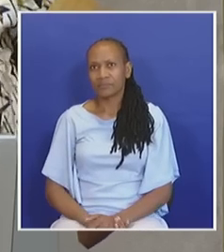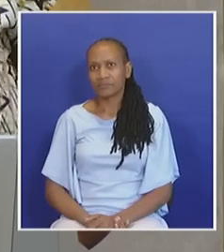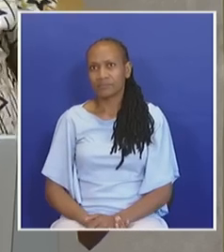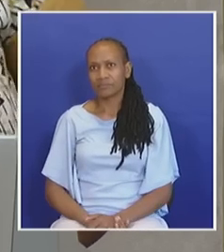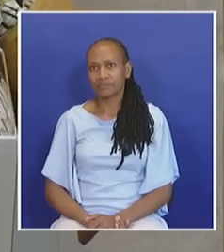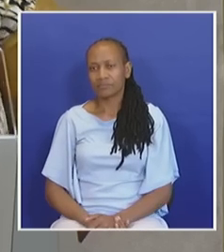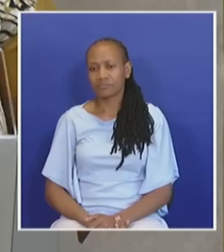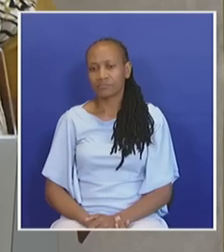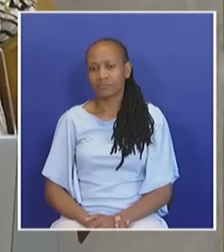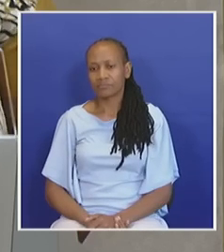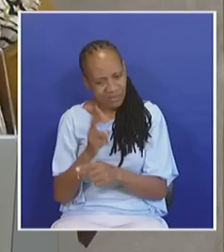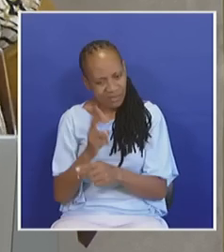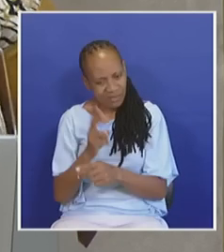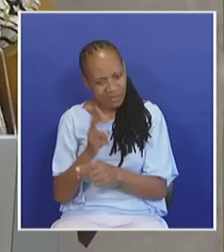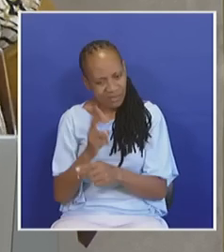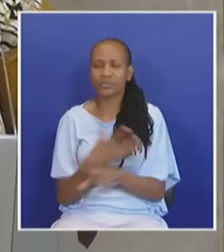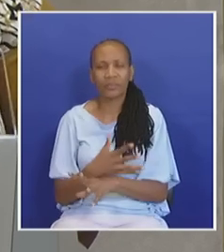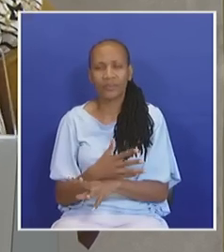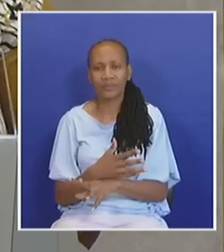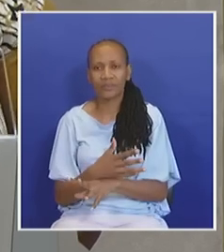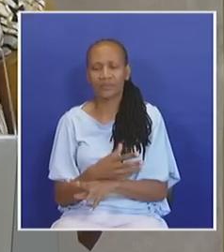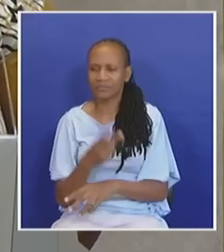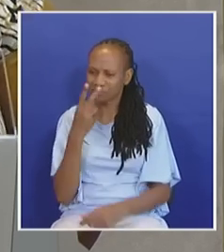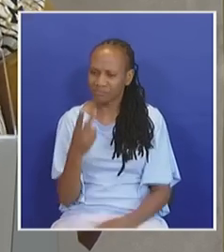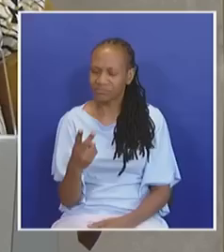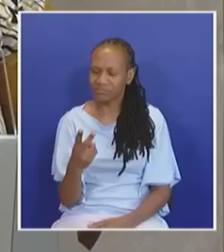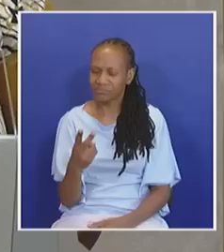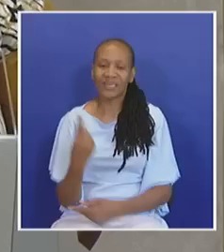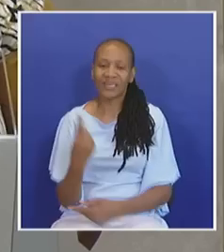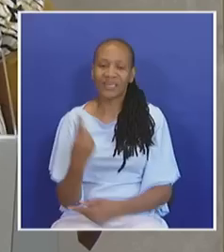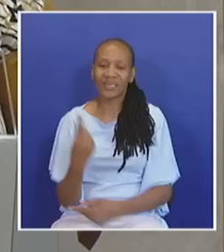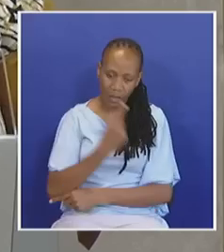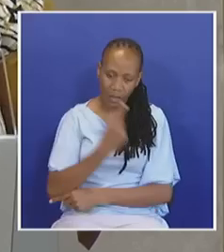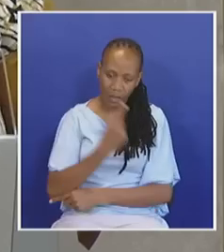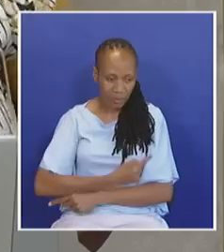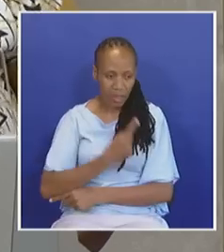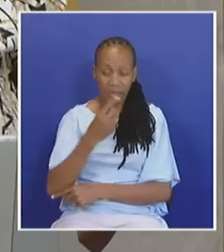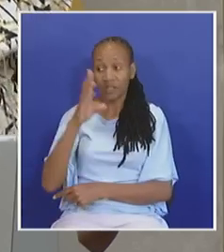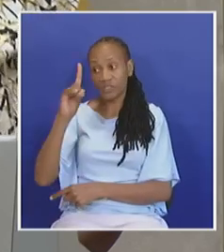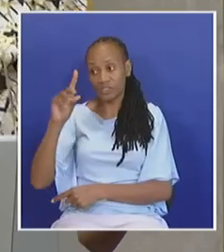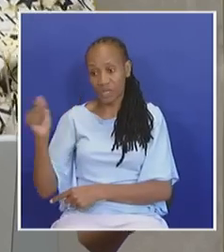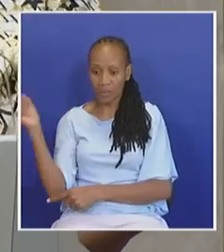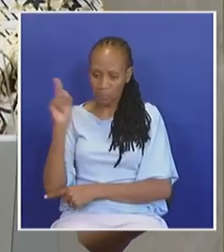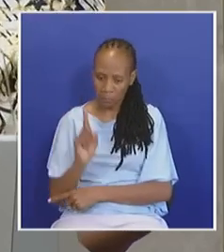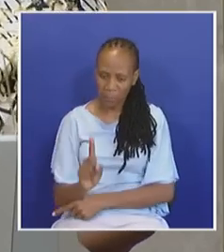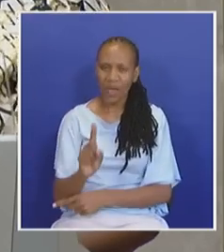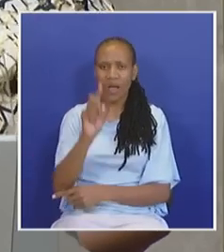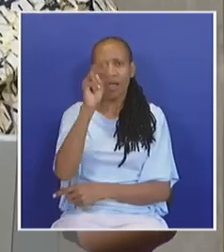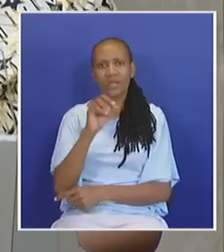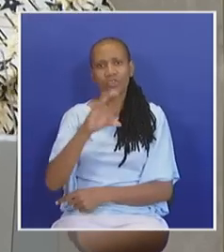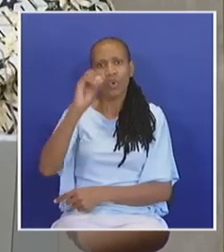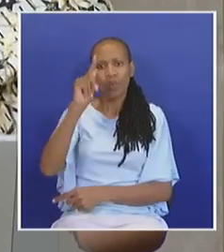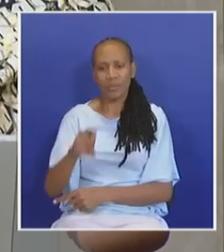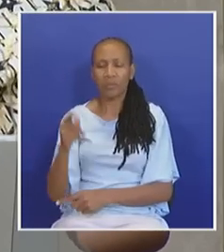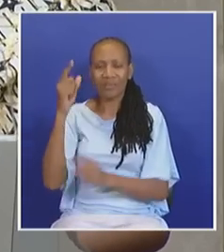surprising again to note that each and every day when they come and talk in this podium and talk about the